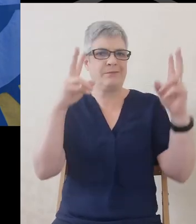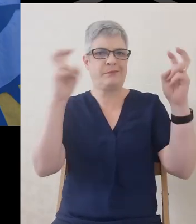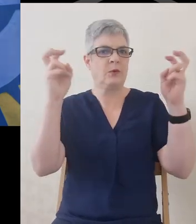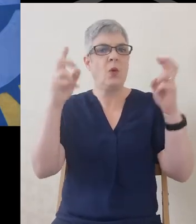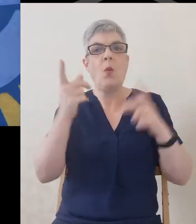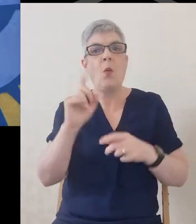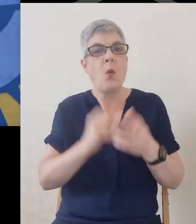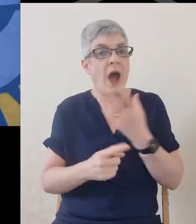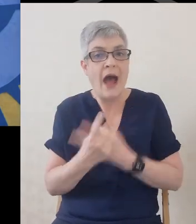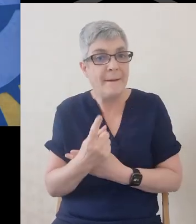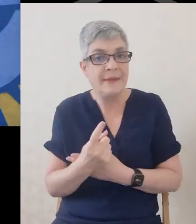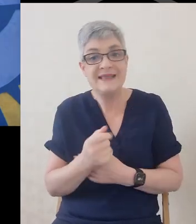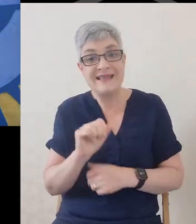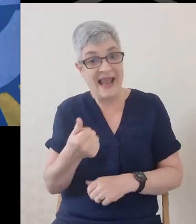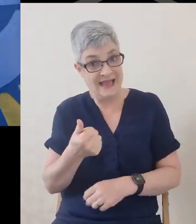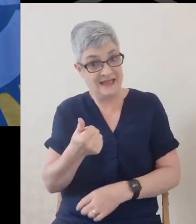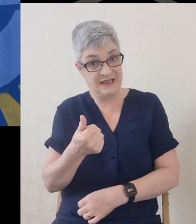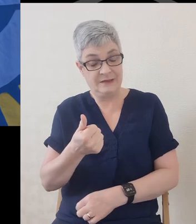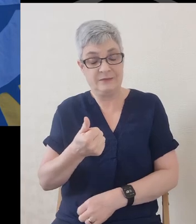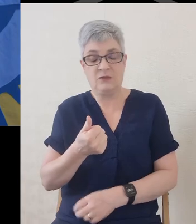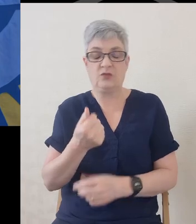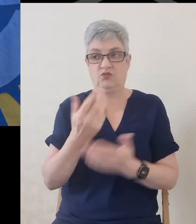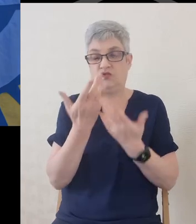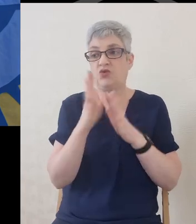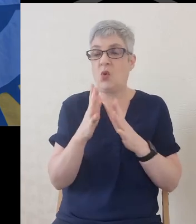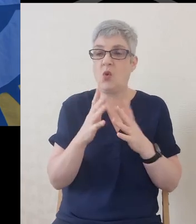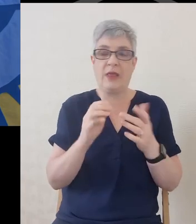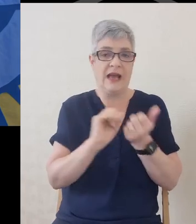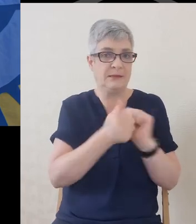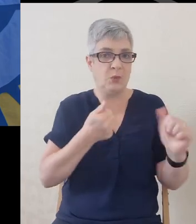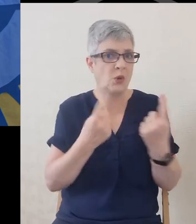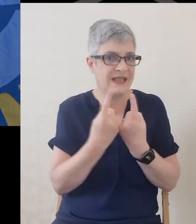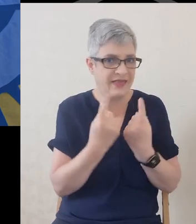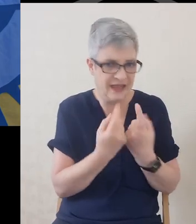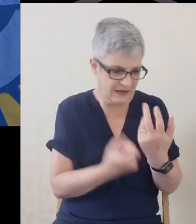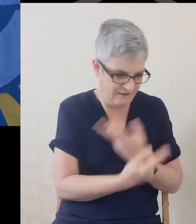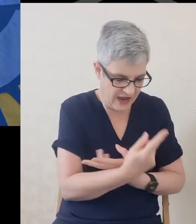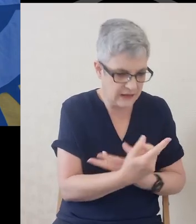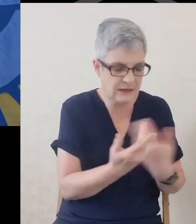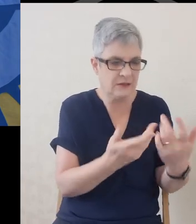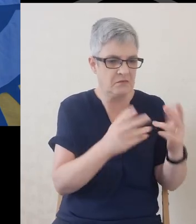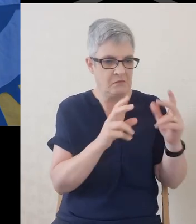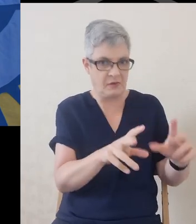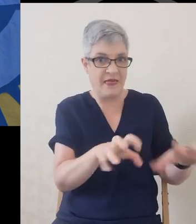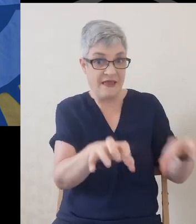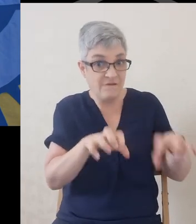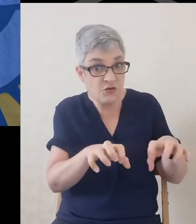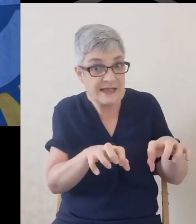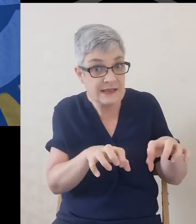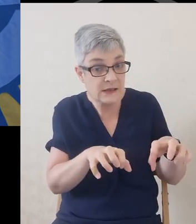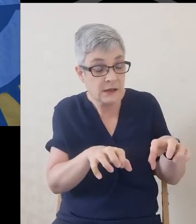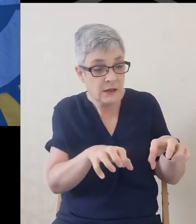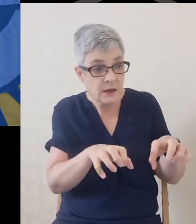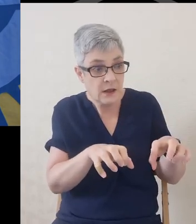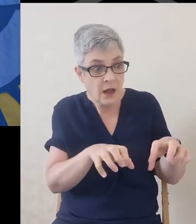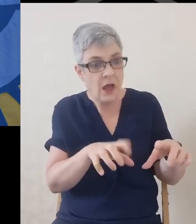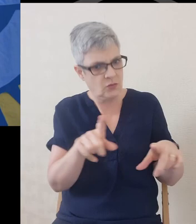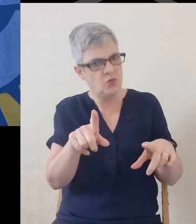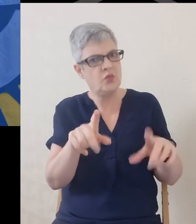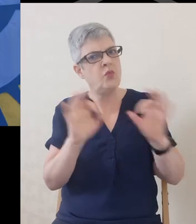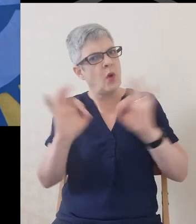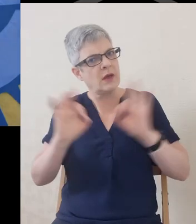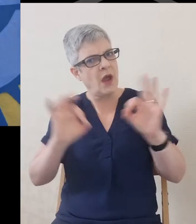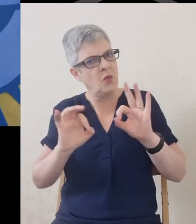show a clip of some sporting event and then they would freeze it at the key moment and you had to work out what happened